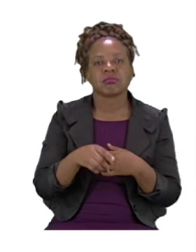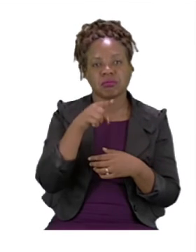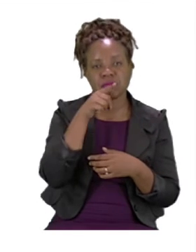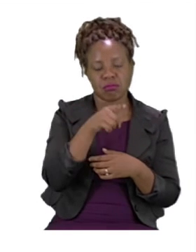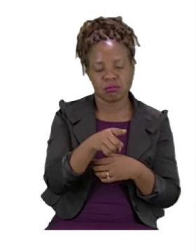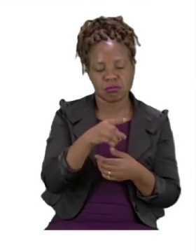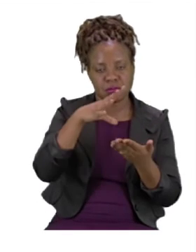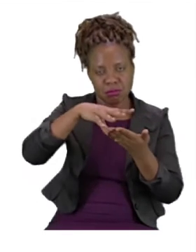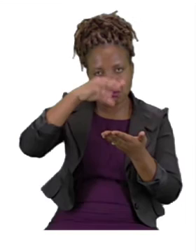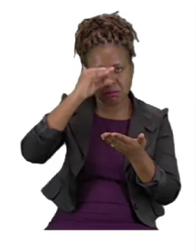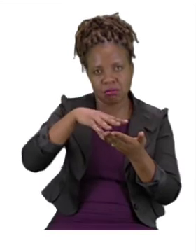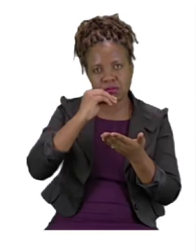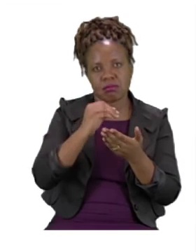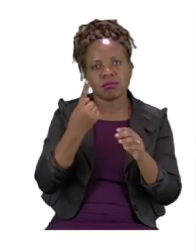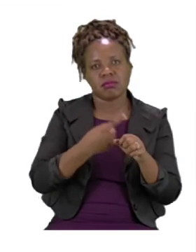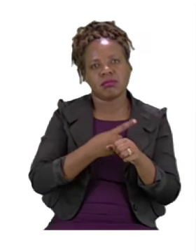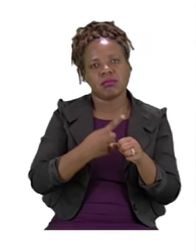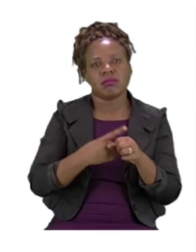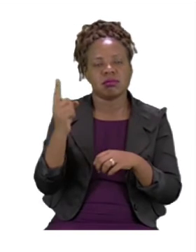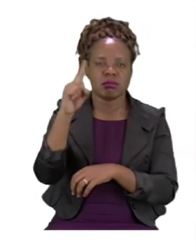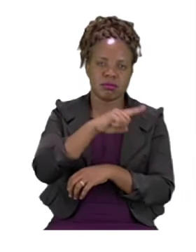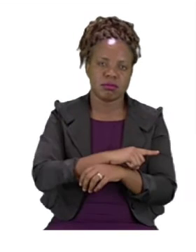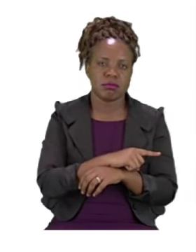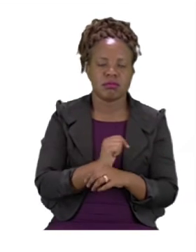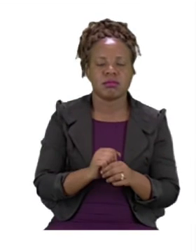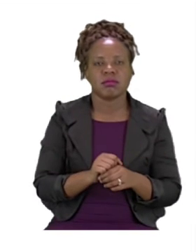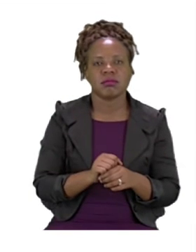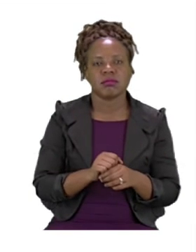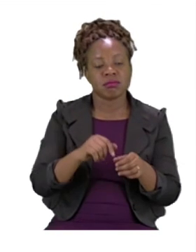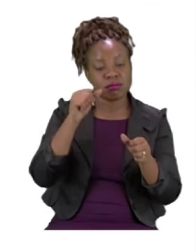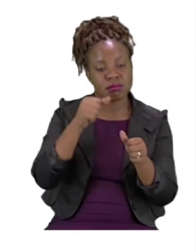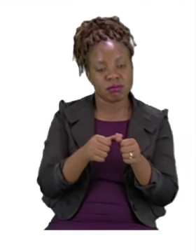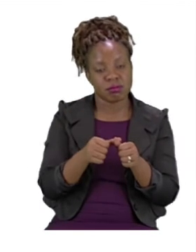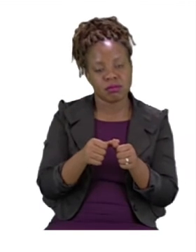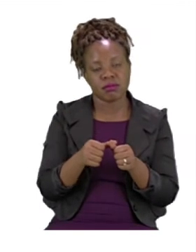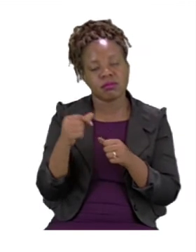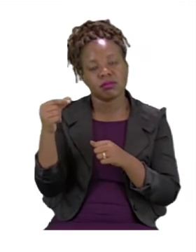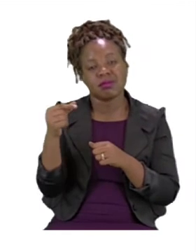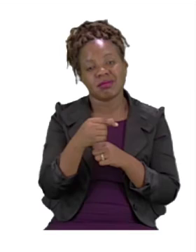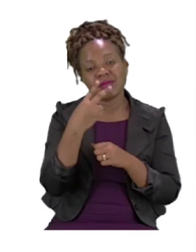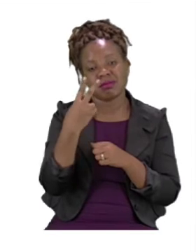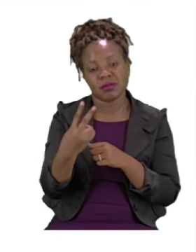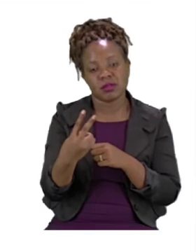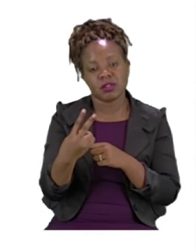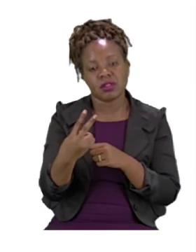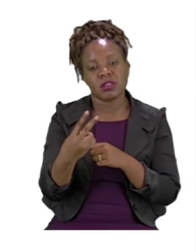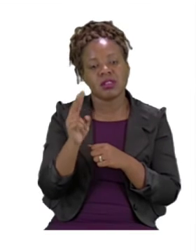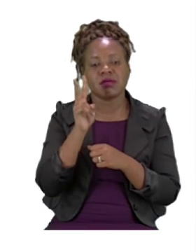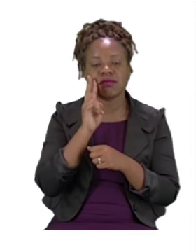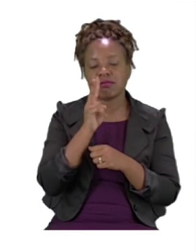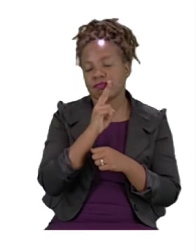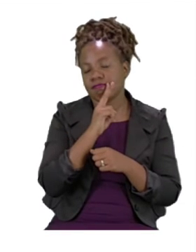day. Remember grade 2s, this is present tense, which means something that's happening right